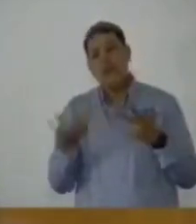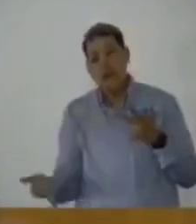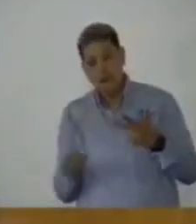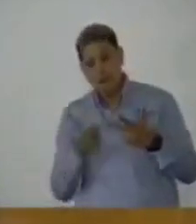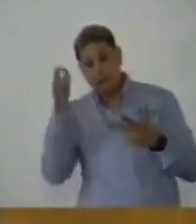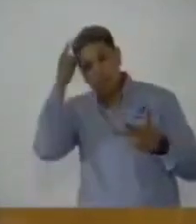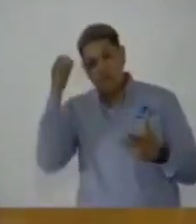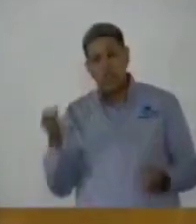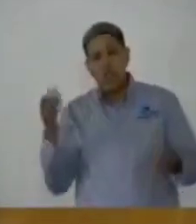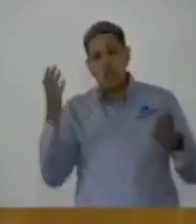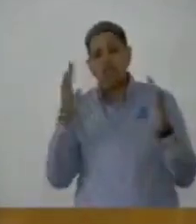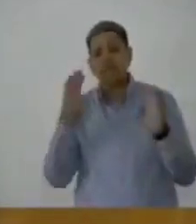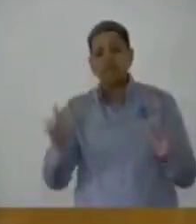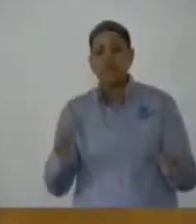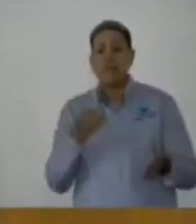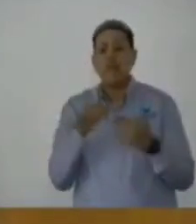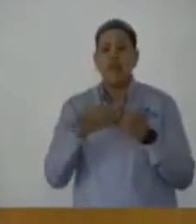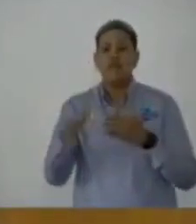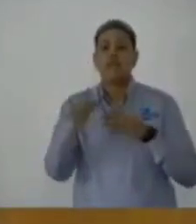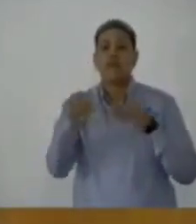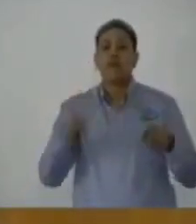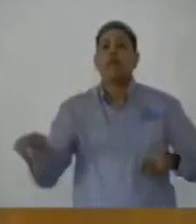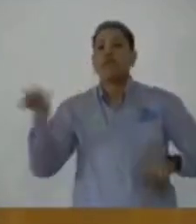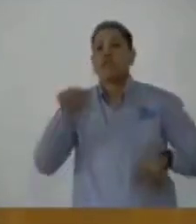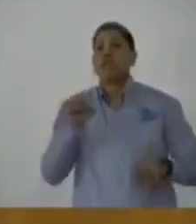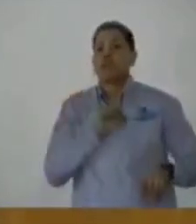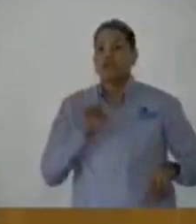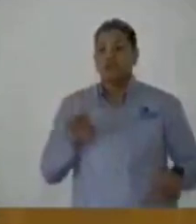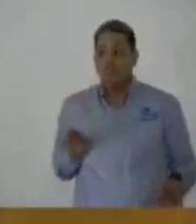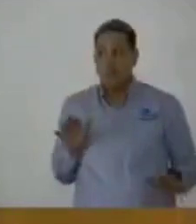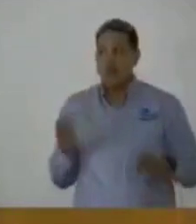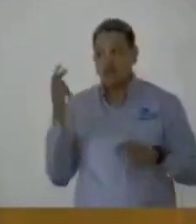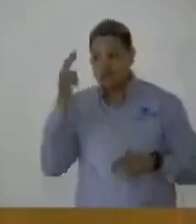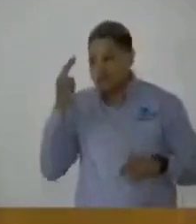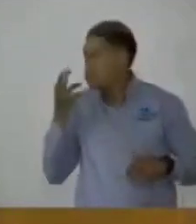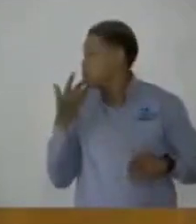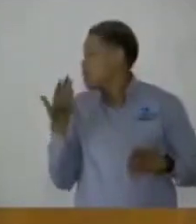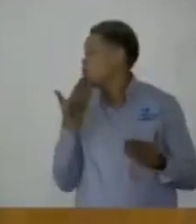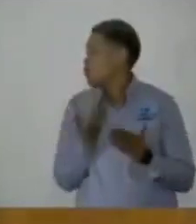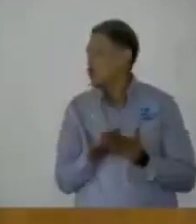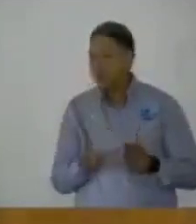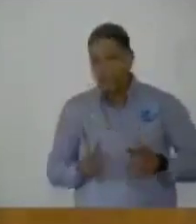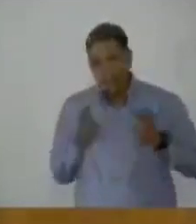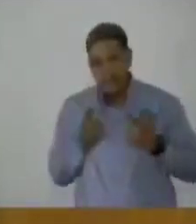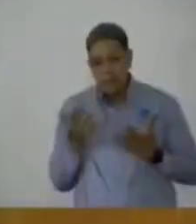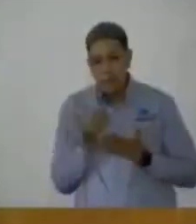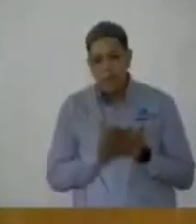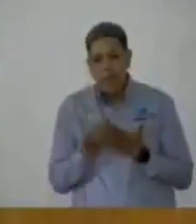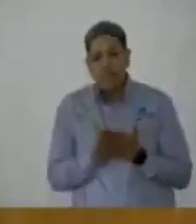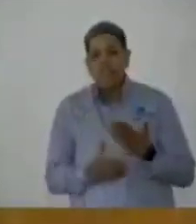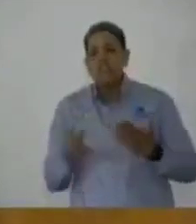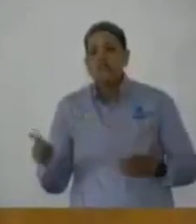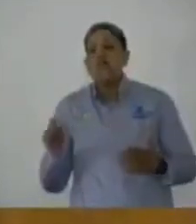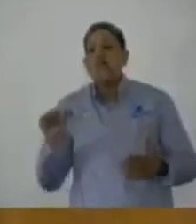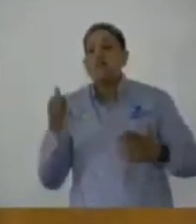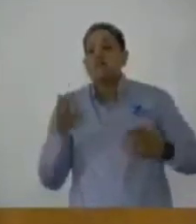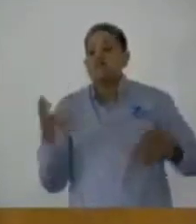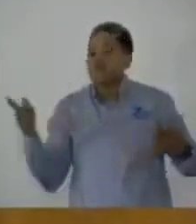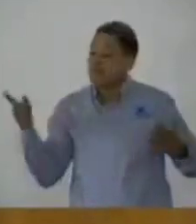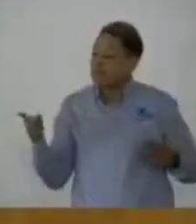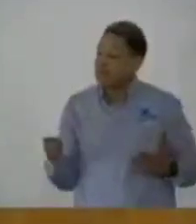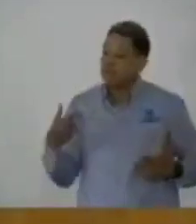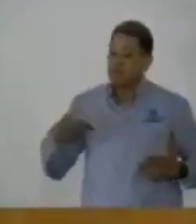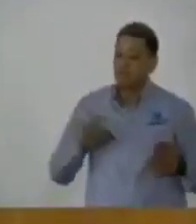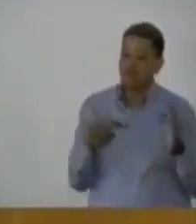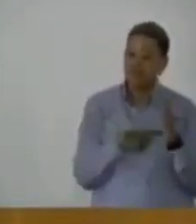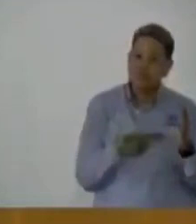how much you have left, having paid your wages, right, and reasonable and livable wages. The other thing, so we have